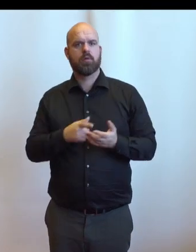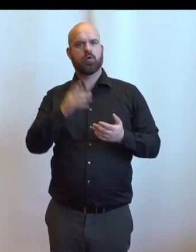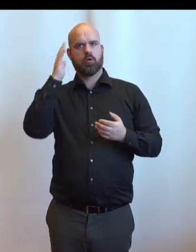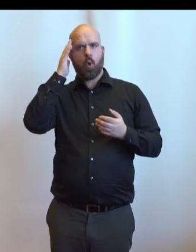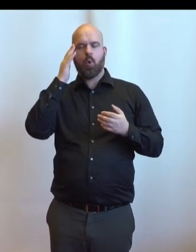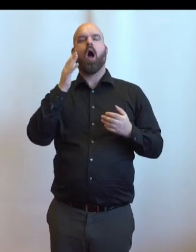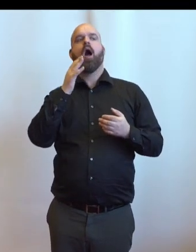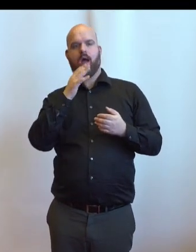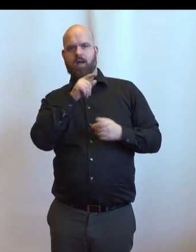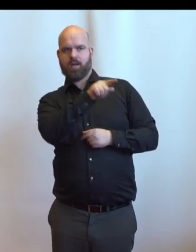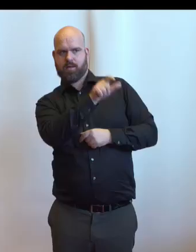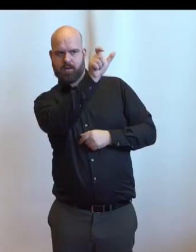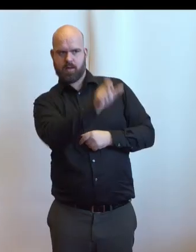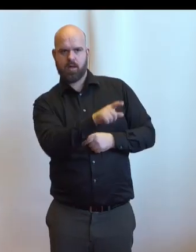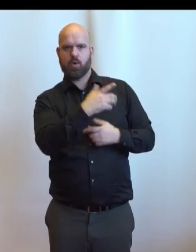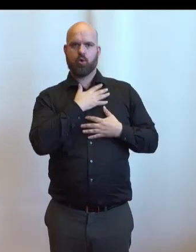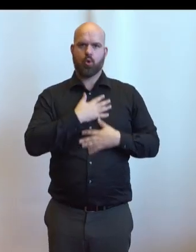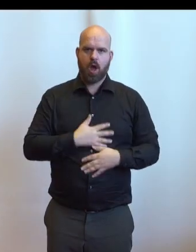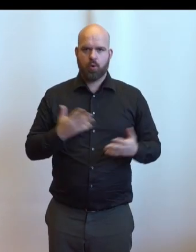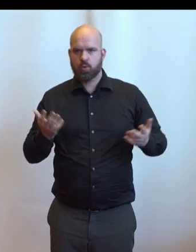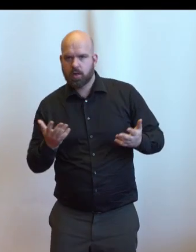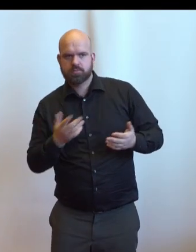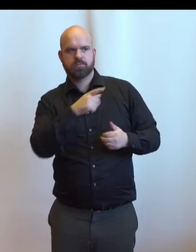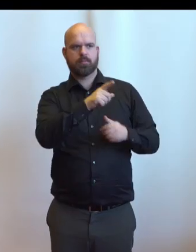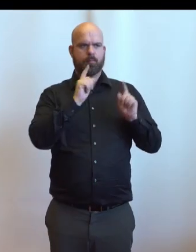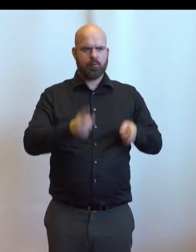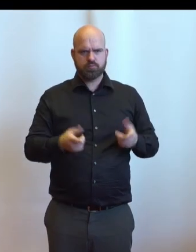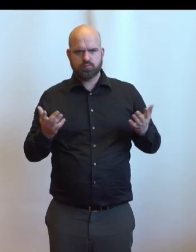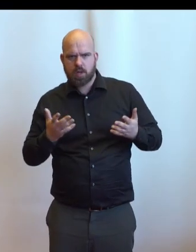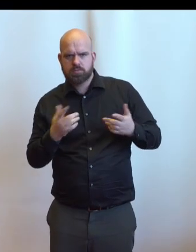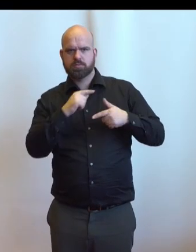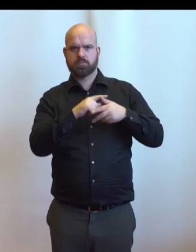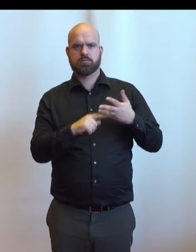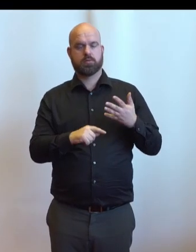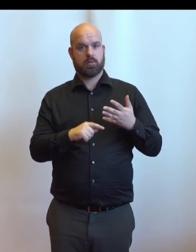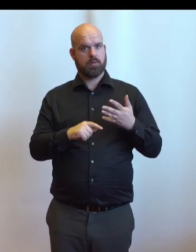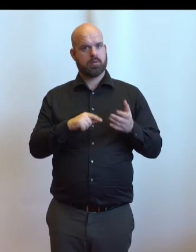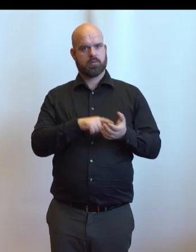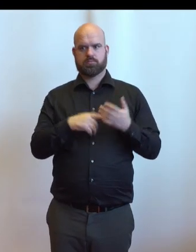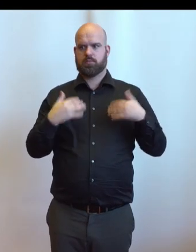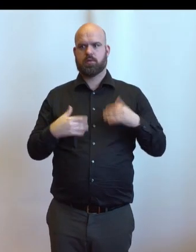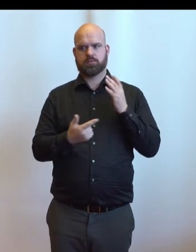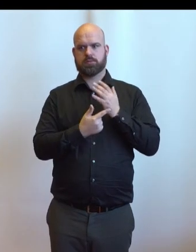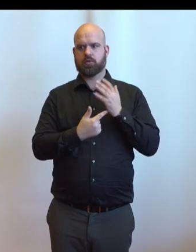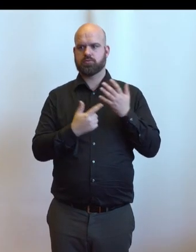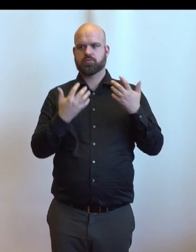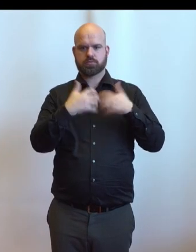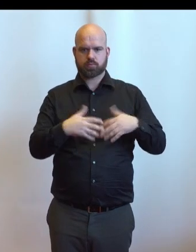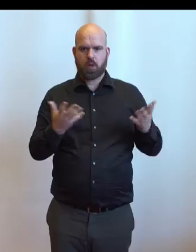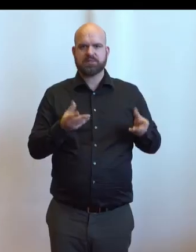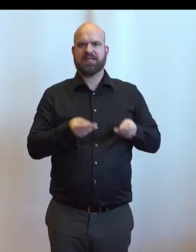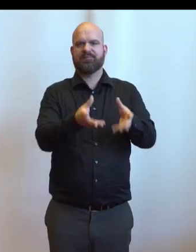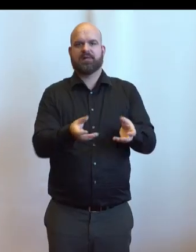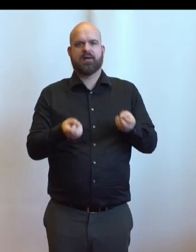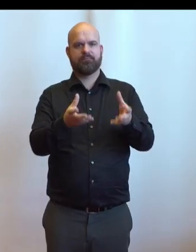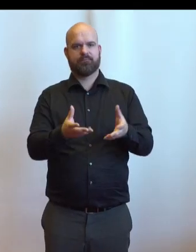issued, the type of requests that are issued. So basically, the principle is quite simple. There are forms. IBM worked with an organization